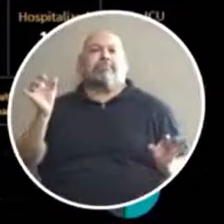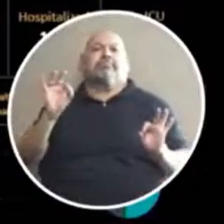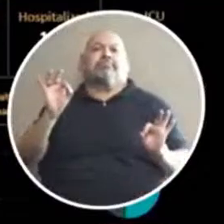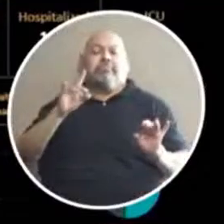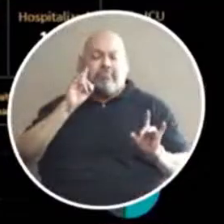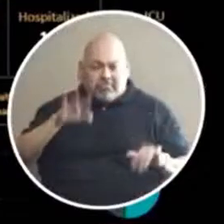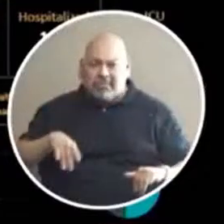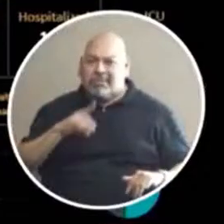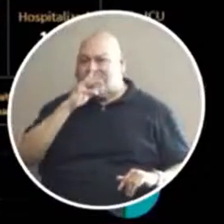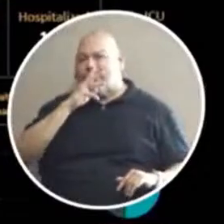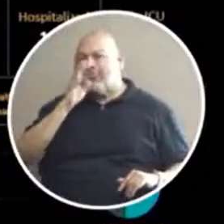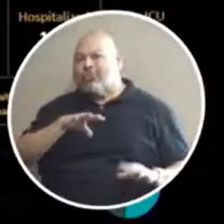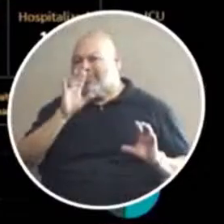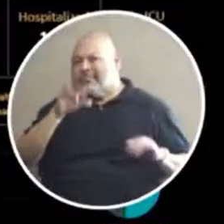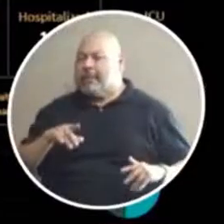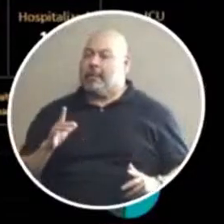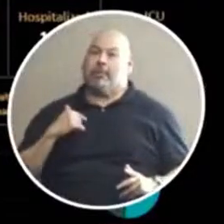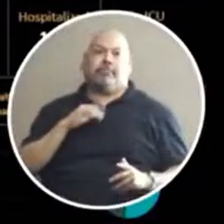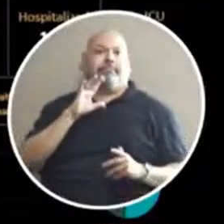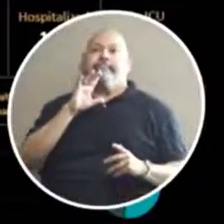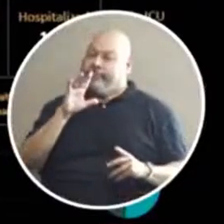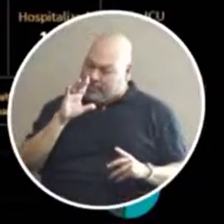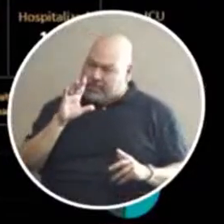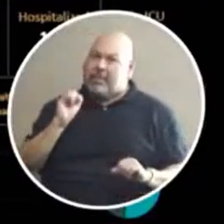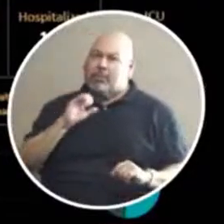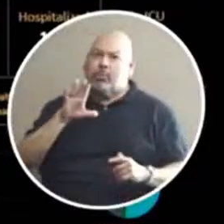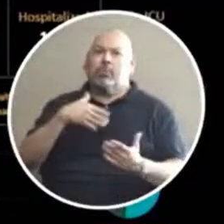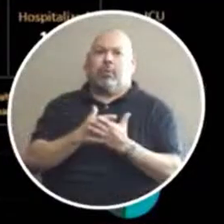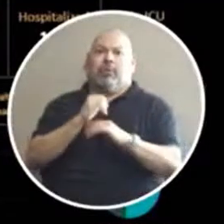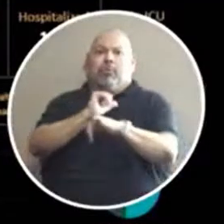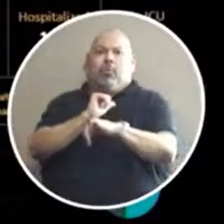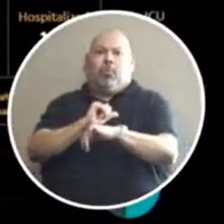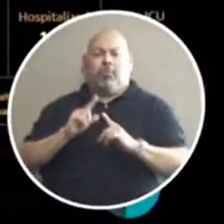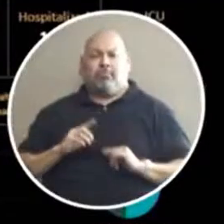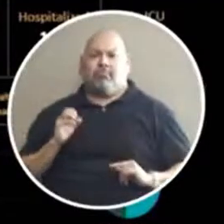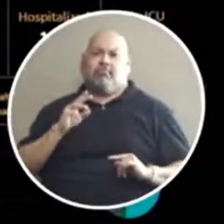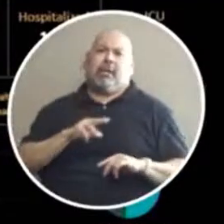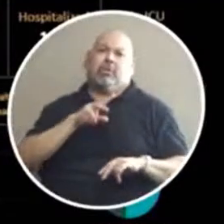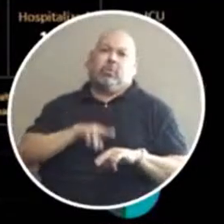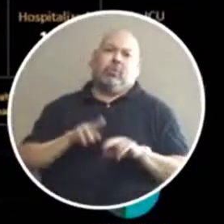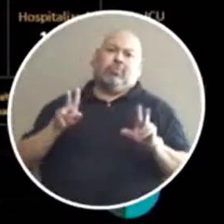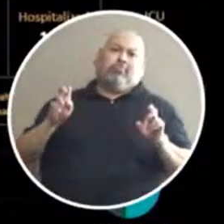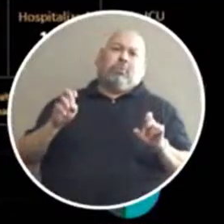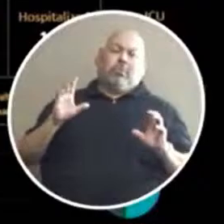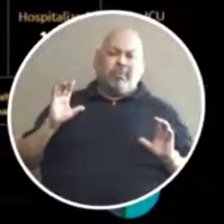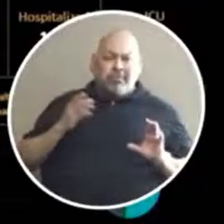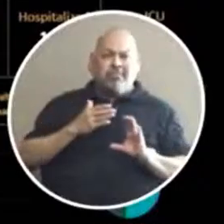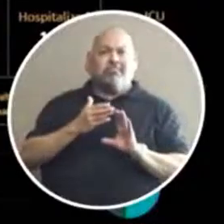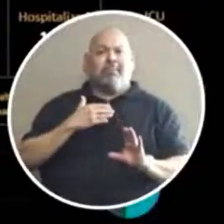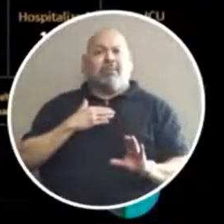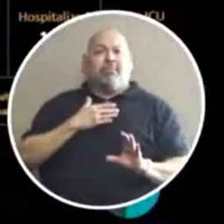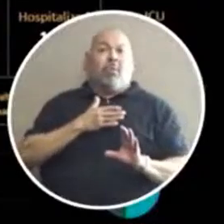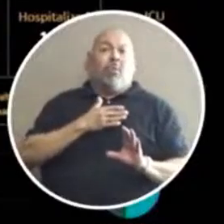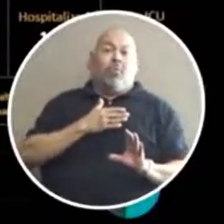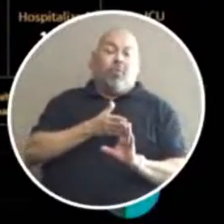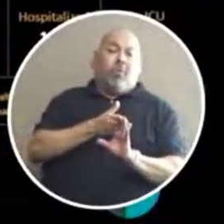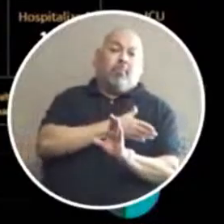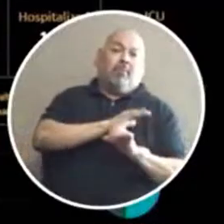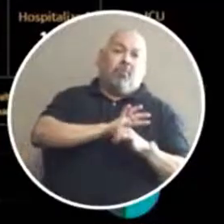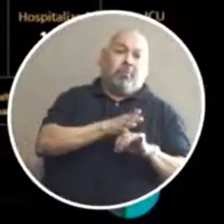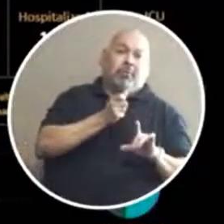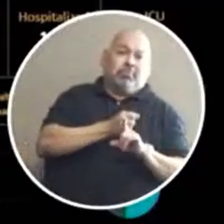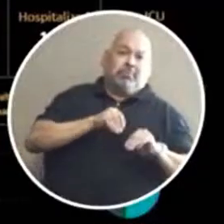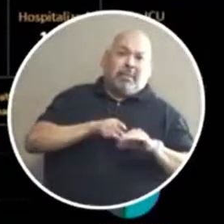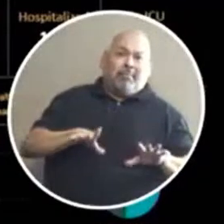all need to get into work. We all want to get back to normal life before the pandemic, but